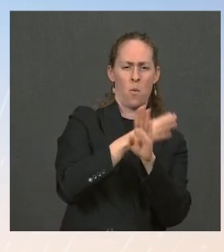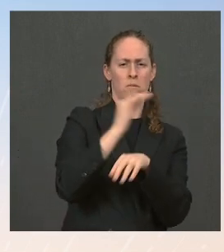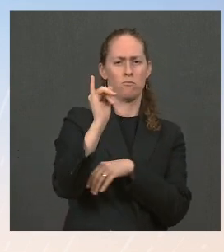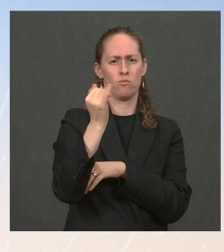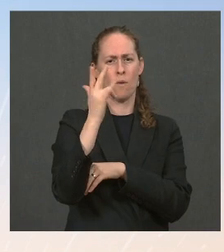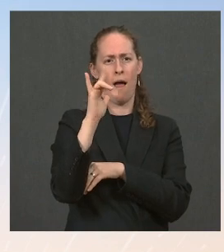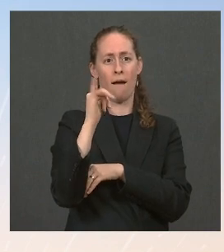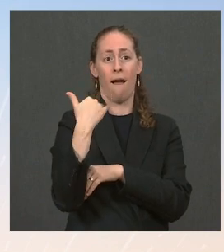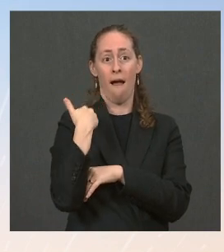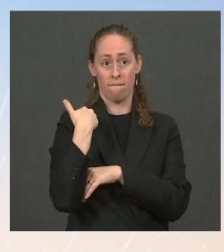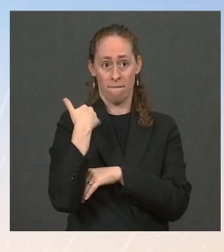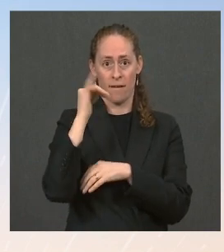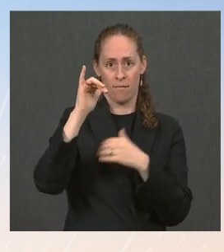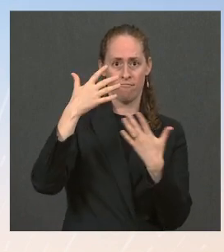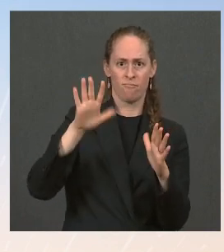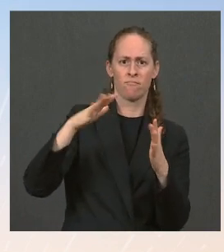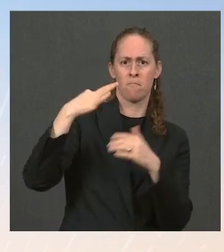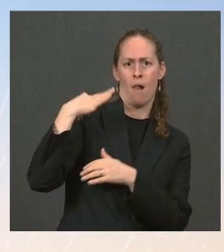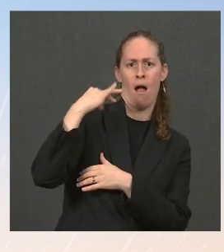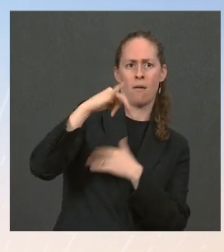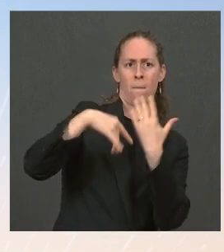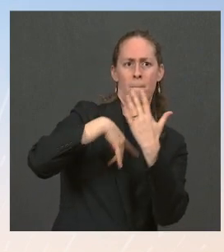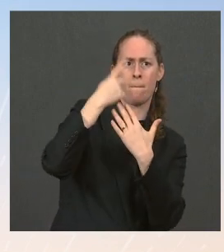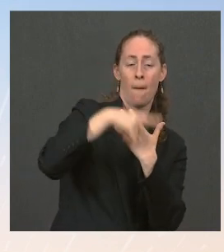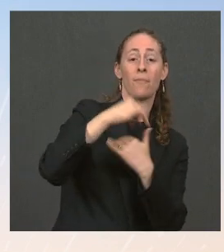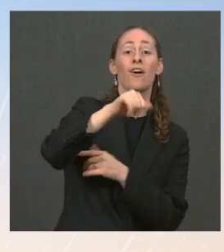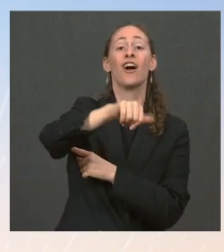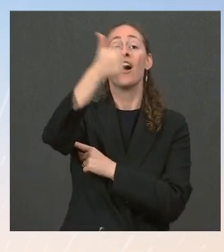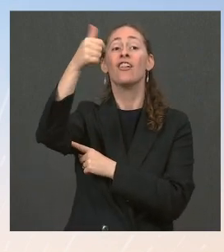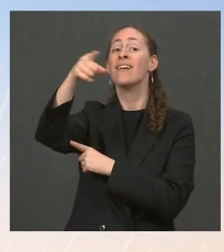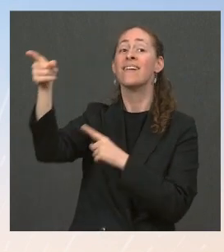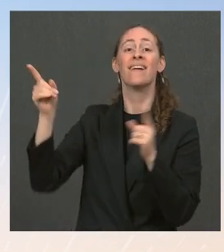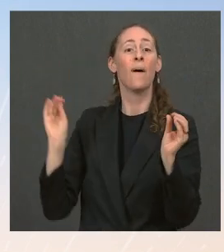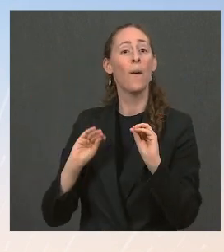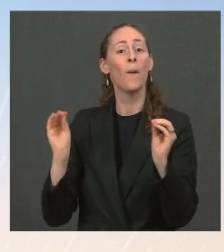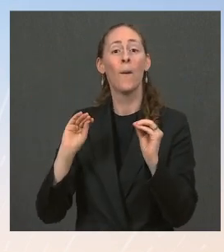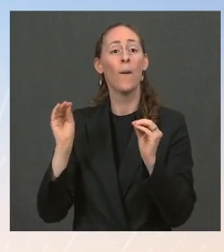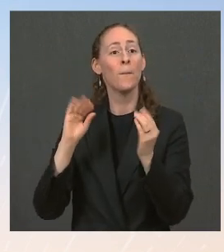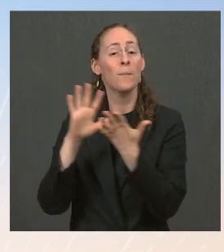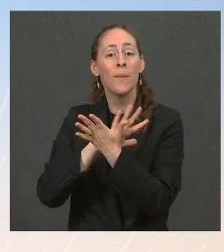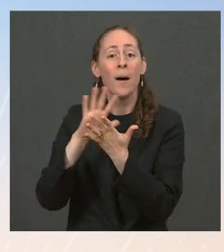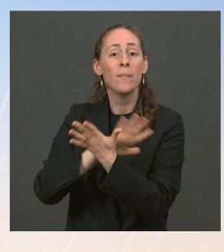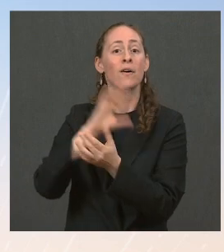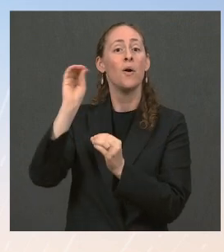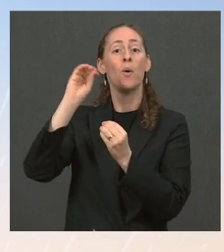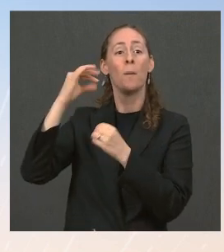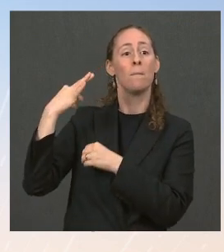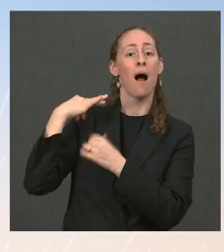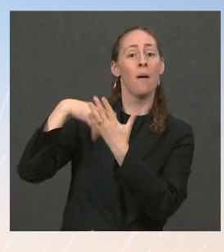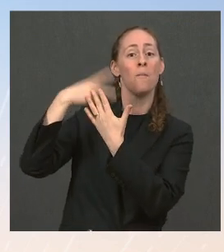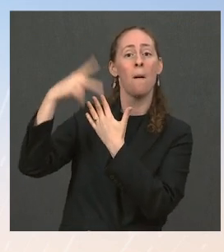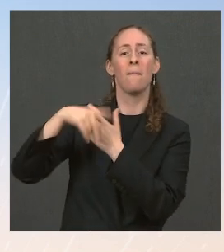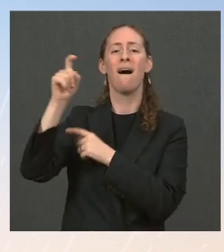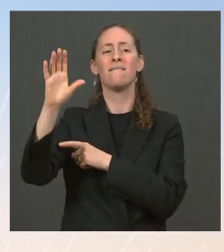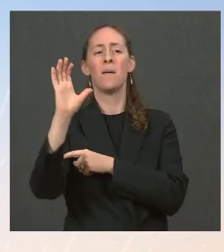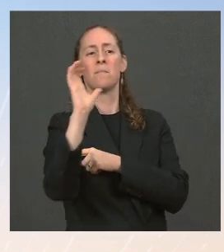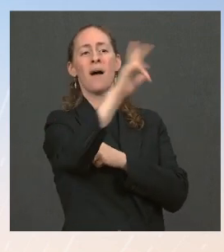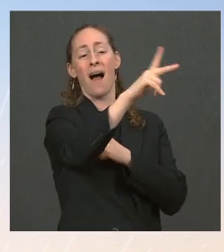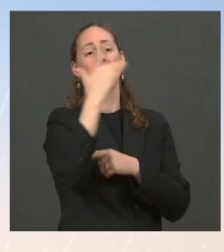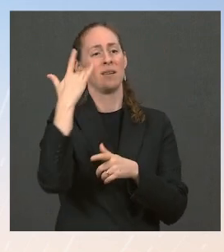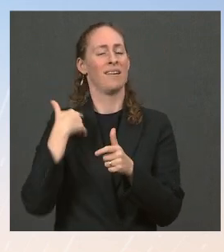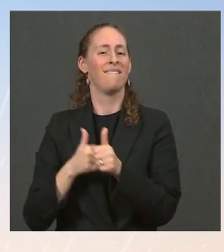program. If they're coming from other countries where we don't have that status, then they are expelled according to Title 42. If they are